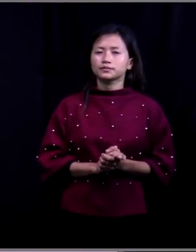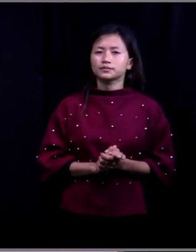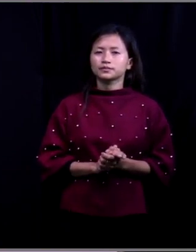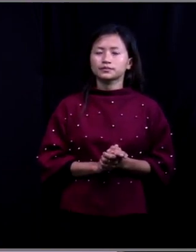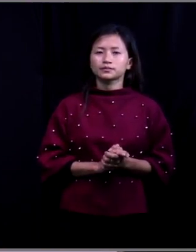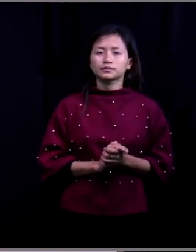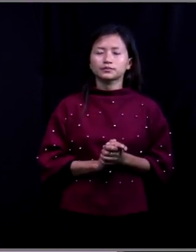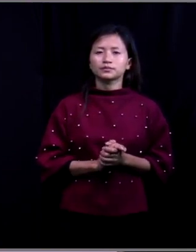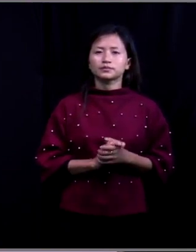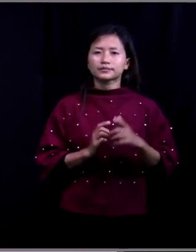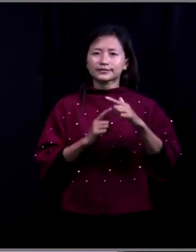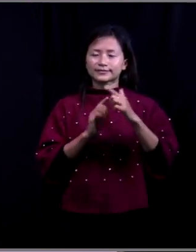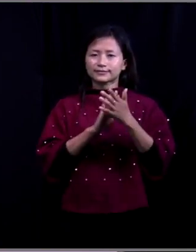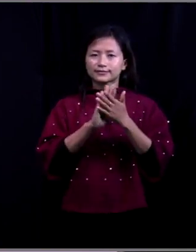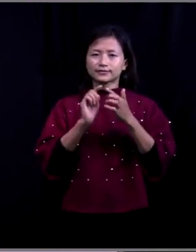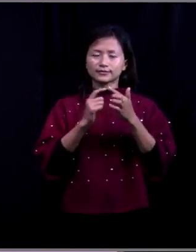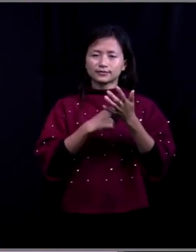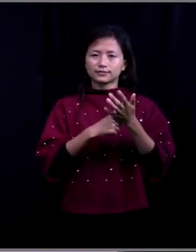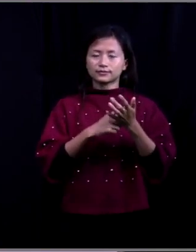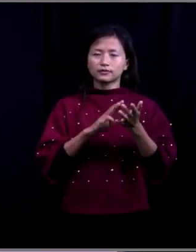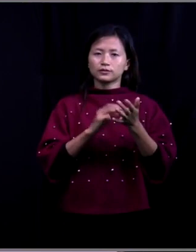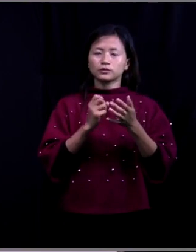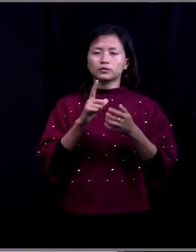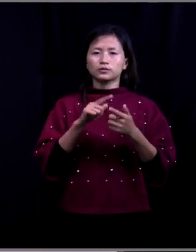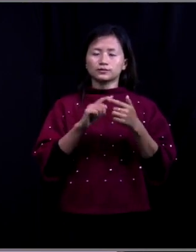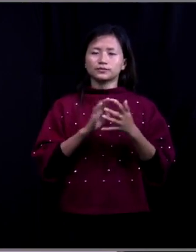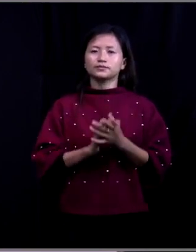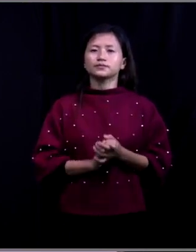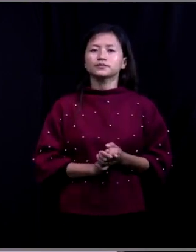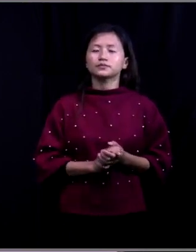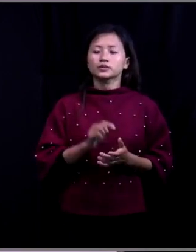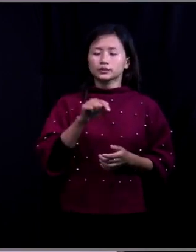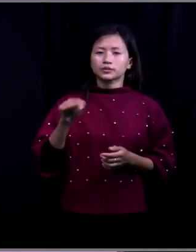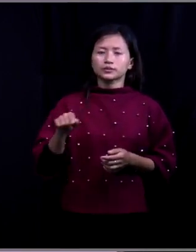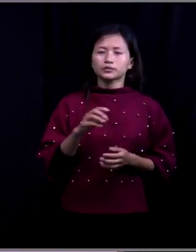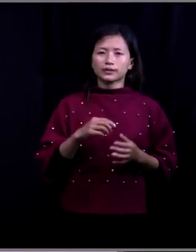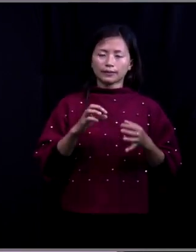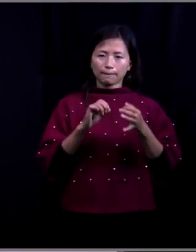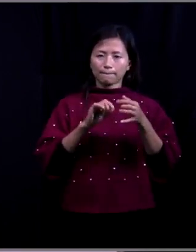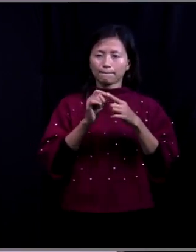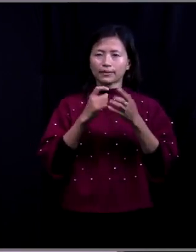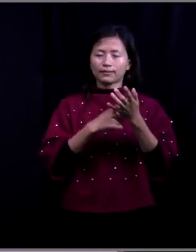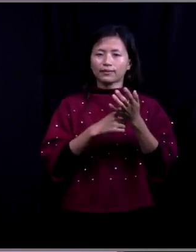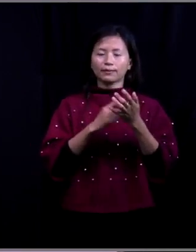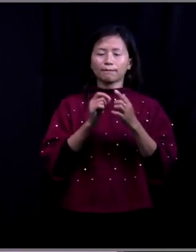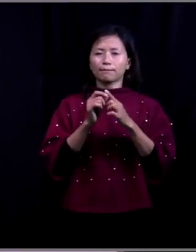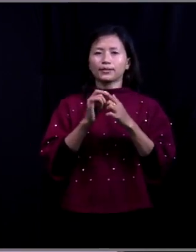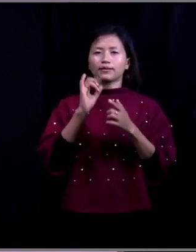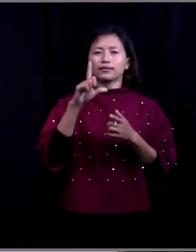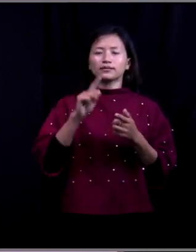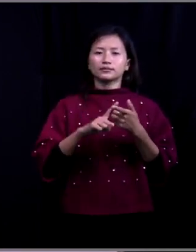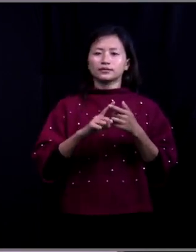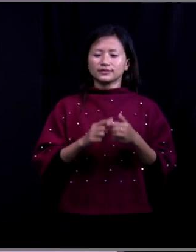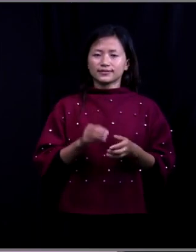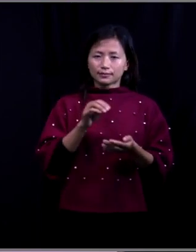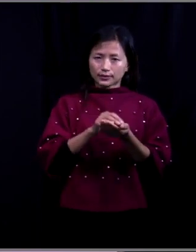The term mole is derived from a Latin word which means a pile or mass of stone that are placed in the